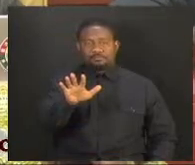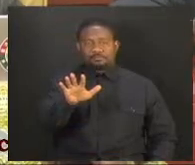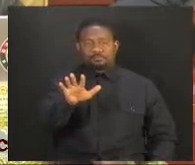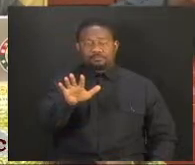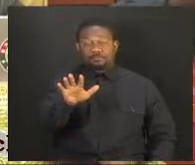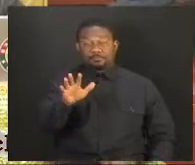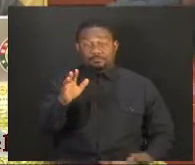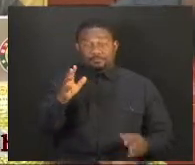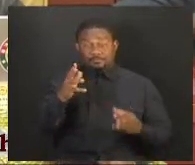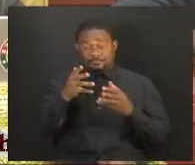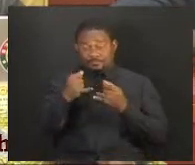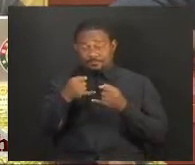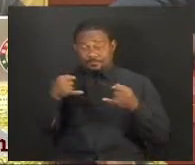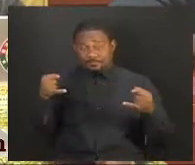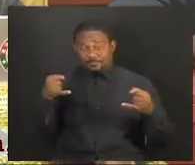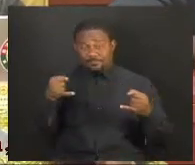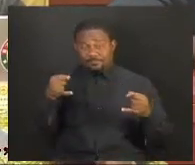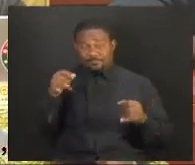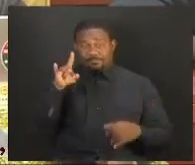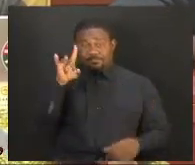8,